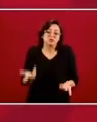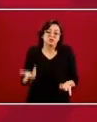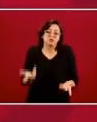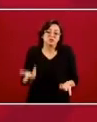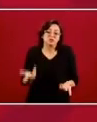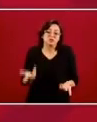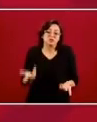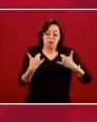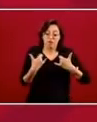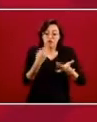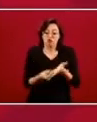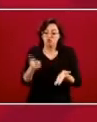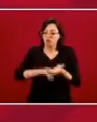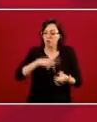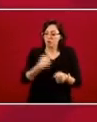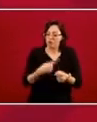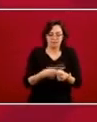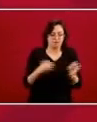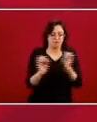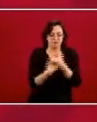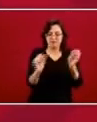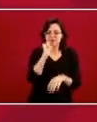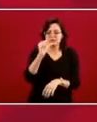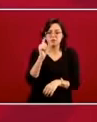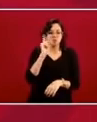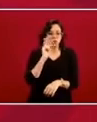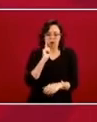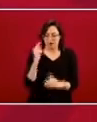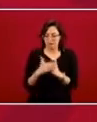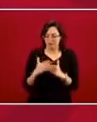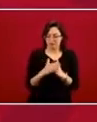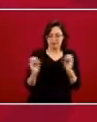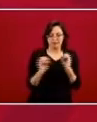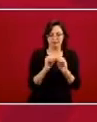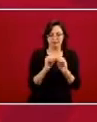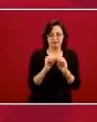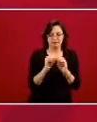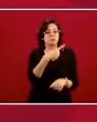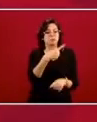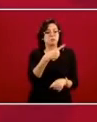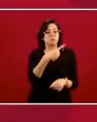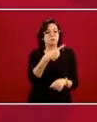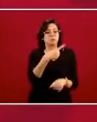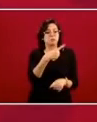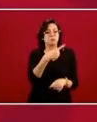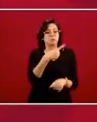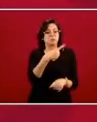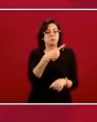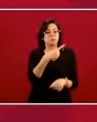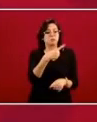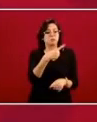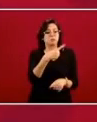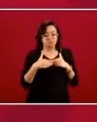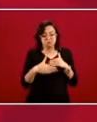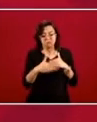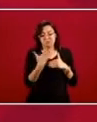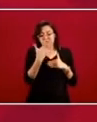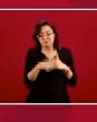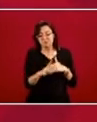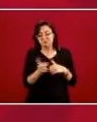people, young people who have no chronic disease and they are not pregnant women, they will have an